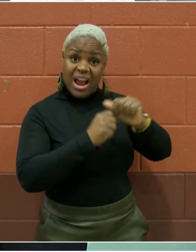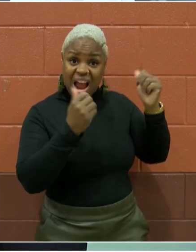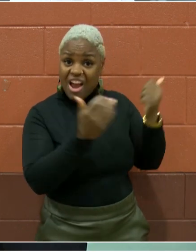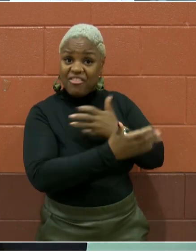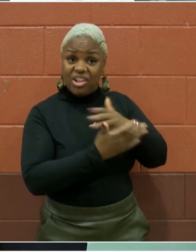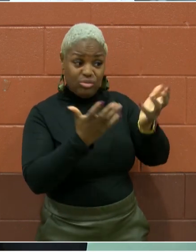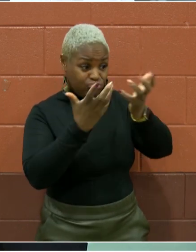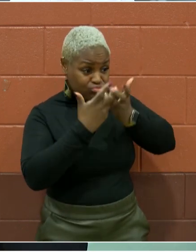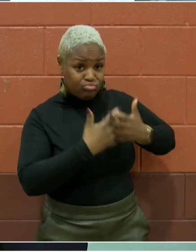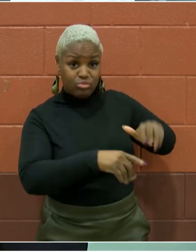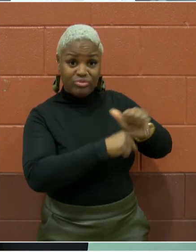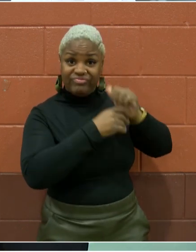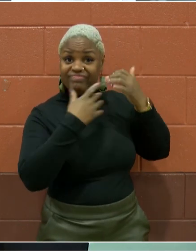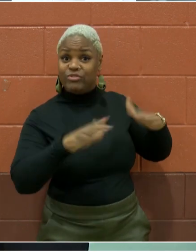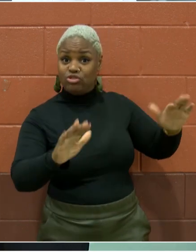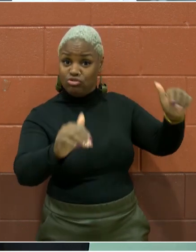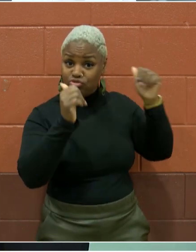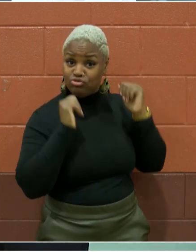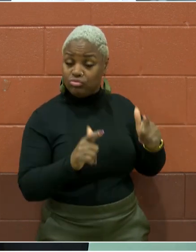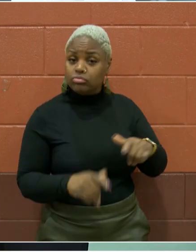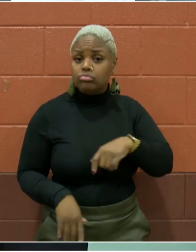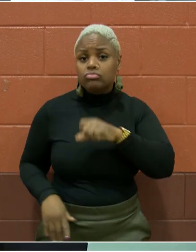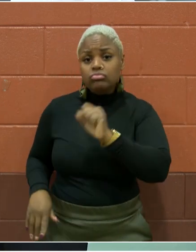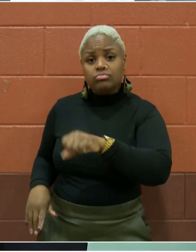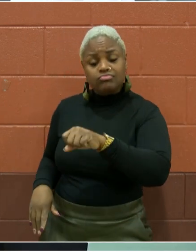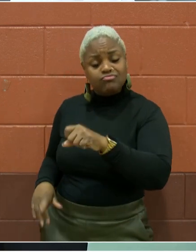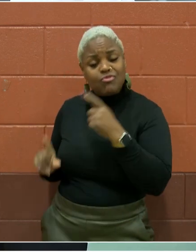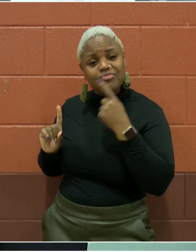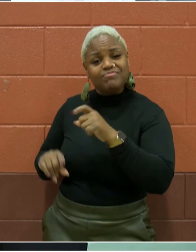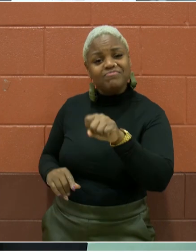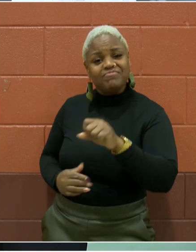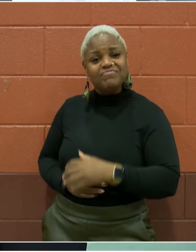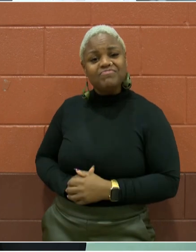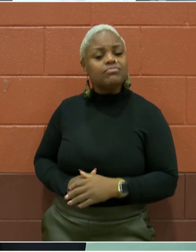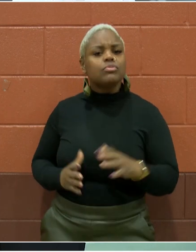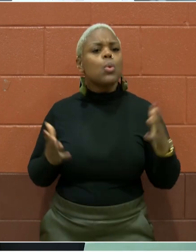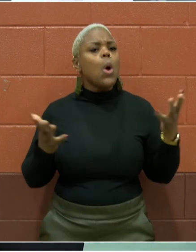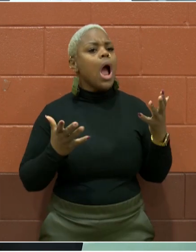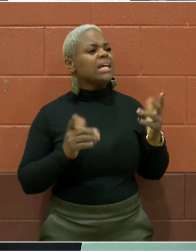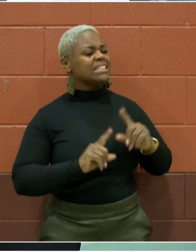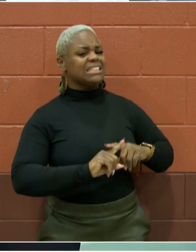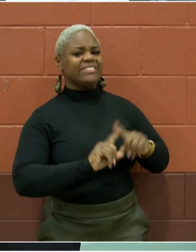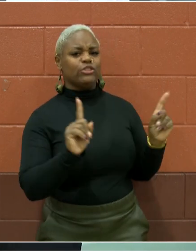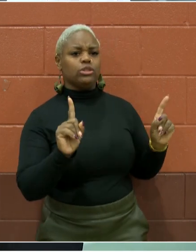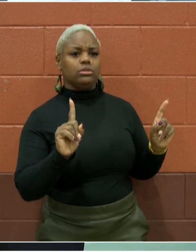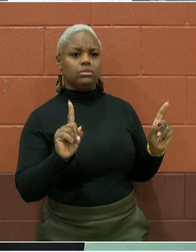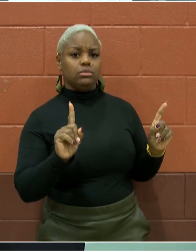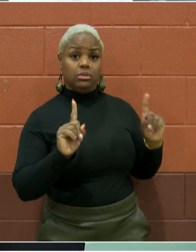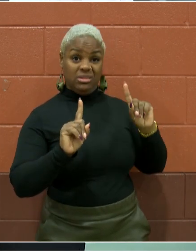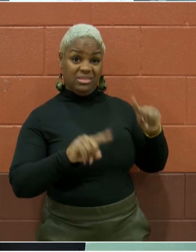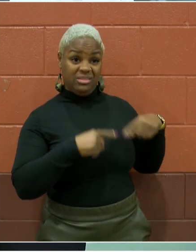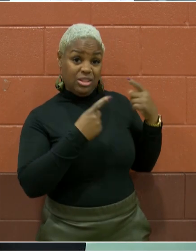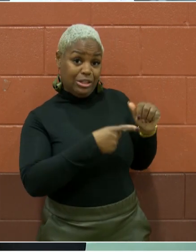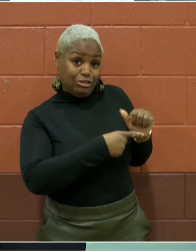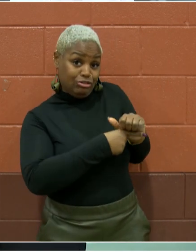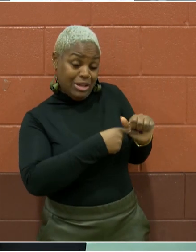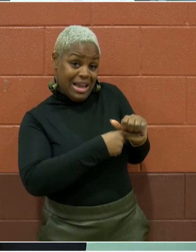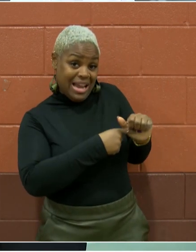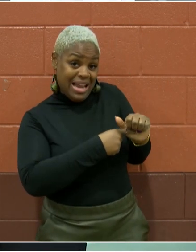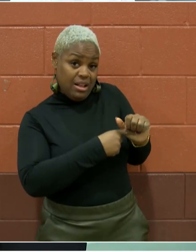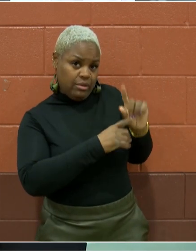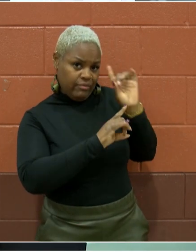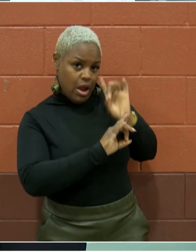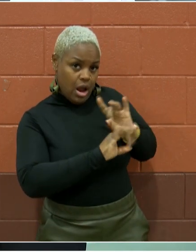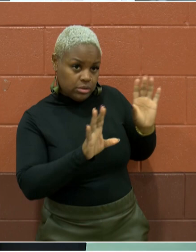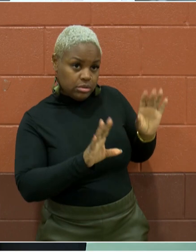we're hopeful. So can you tell us the difference between the crisis intervention training that's been ongoing since 2009, that half the